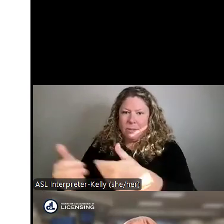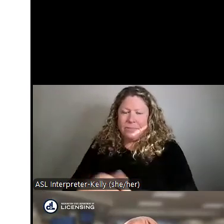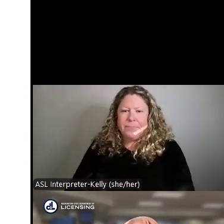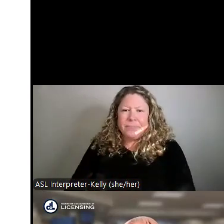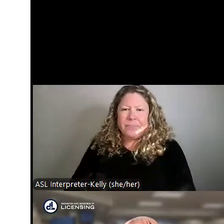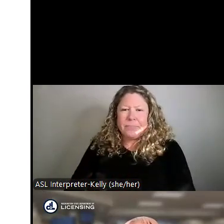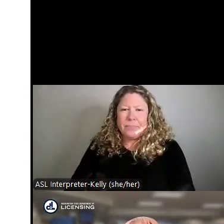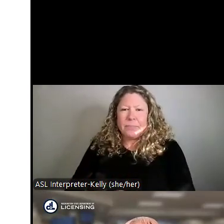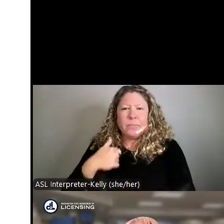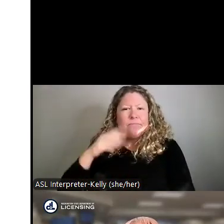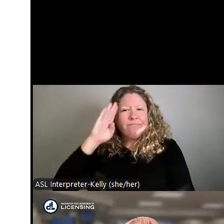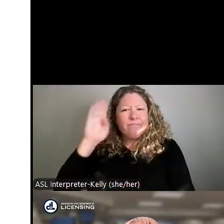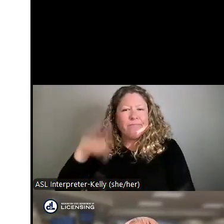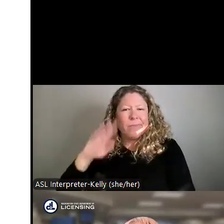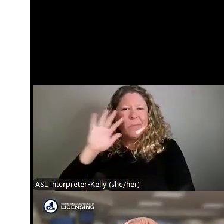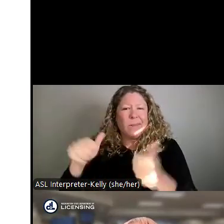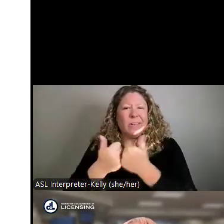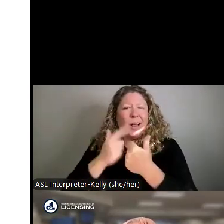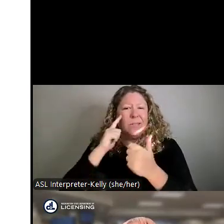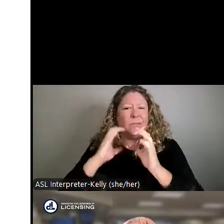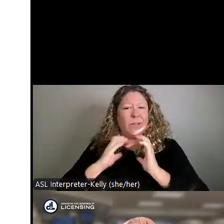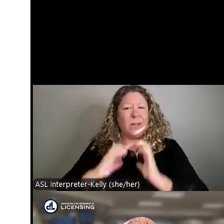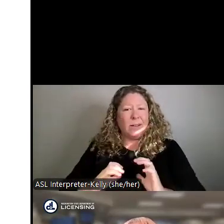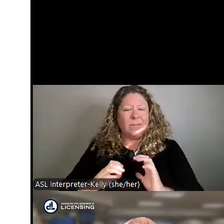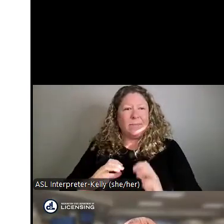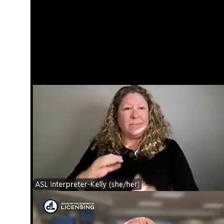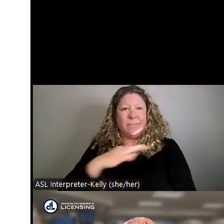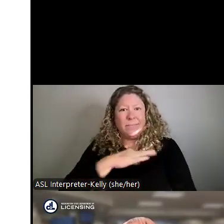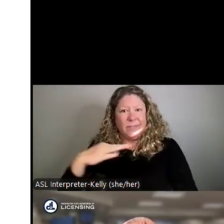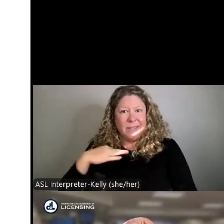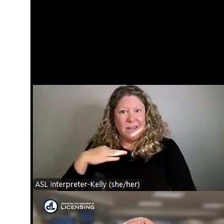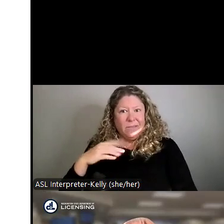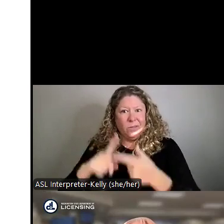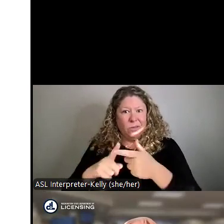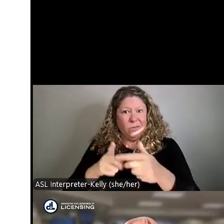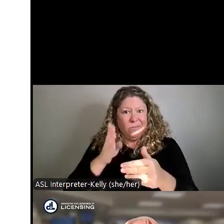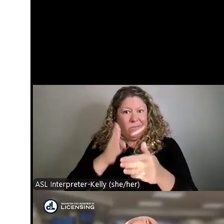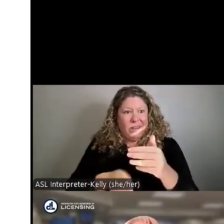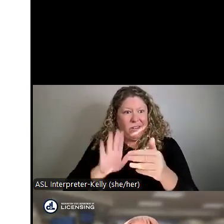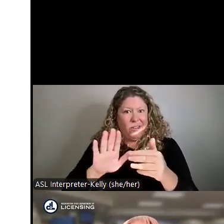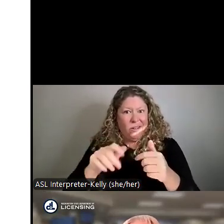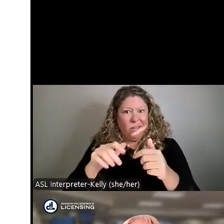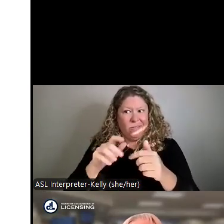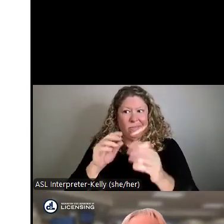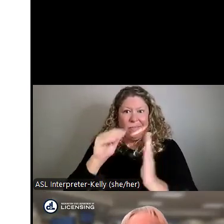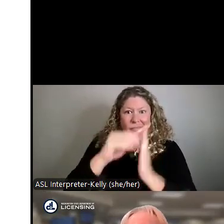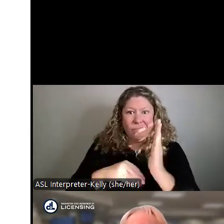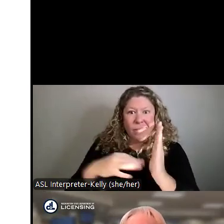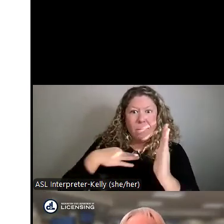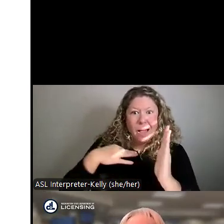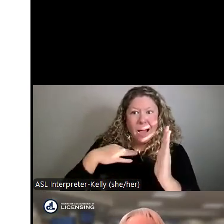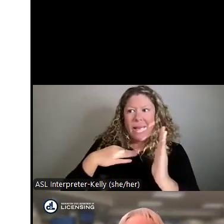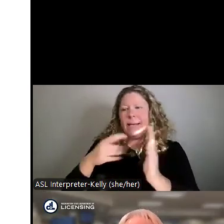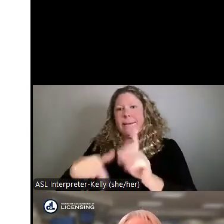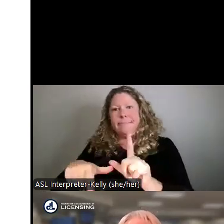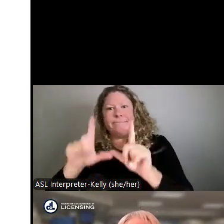was challenging for customers and staff to complete applications and renewals. This project allowed us an opportunity